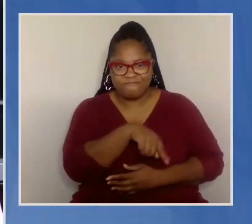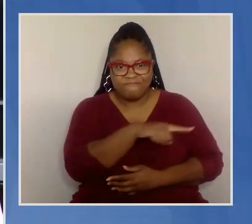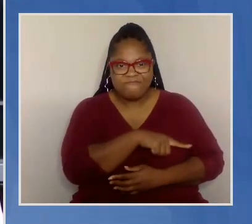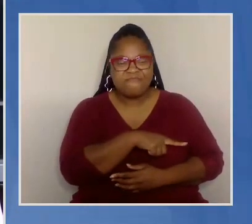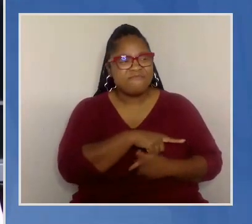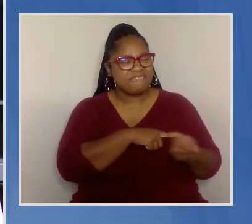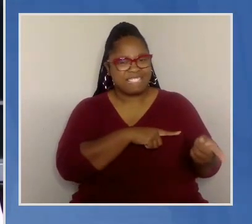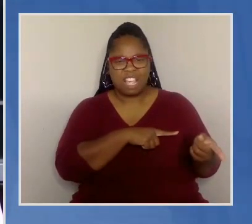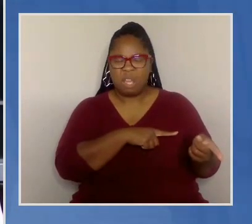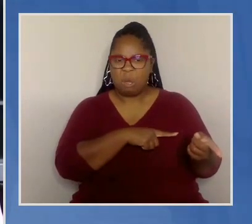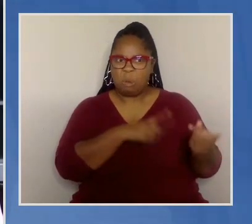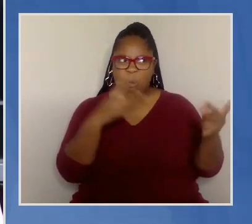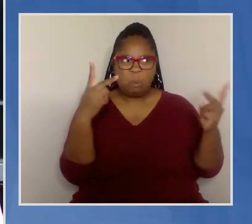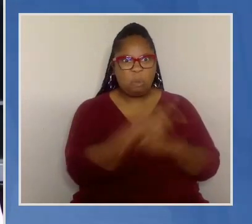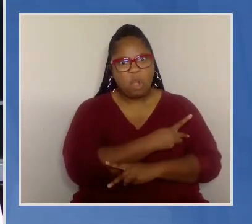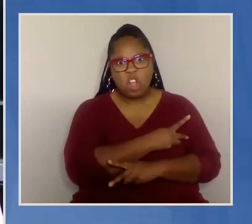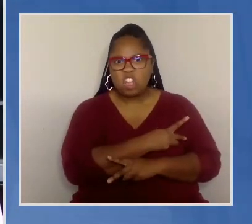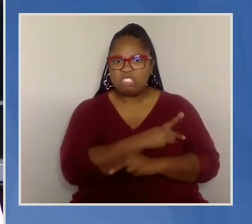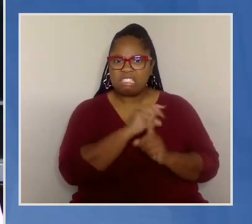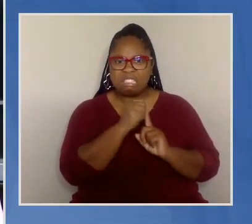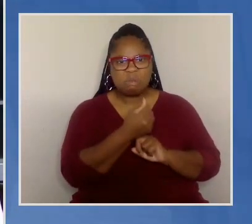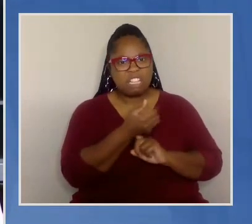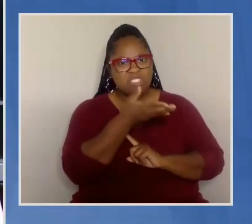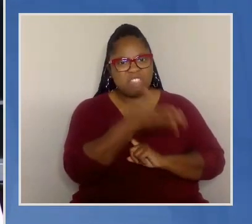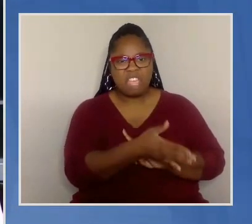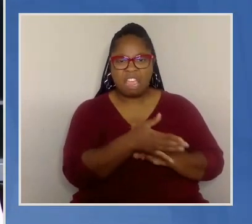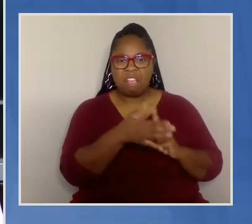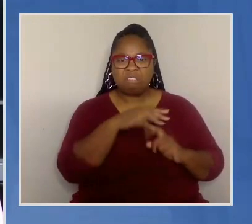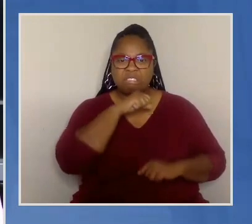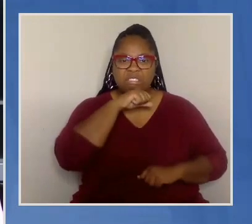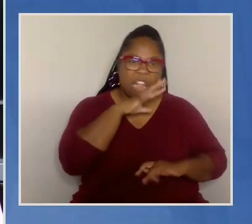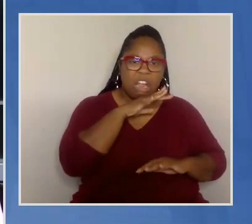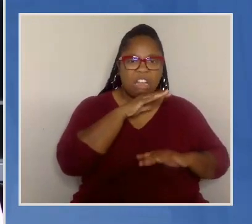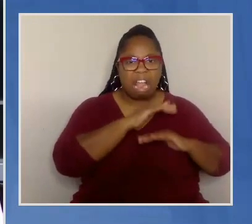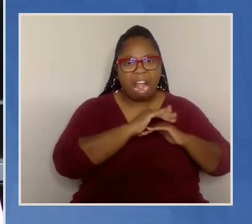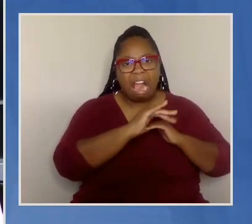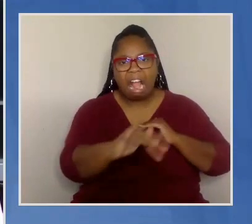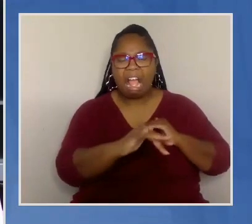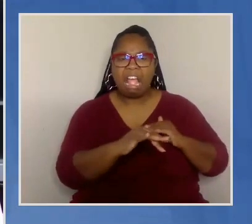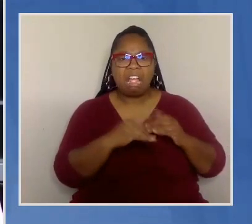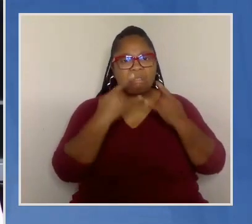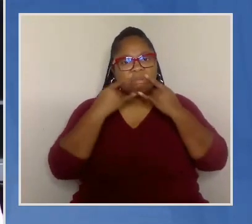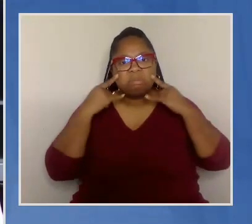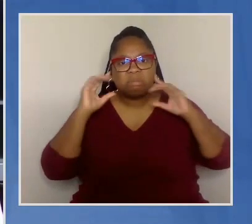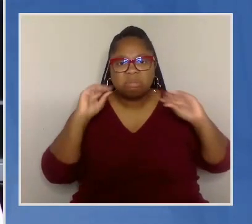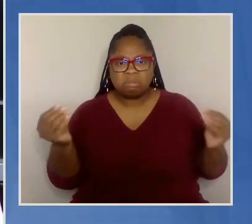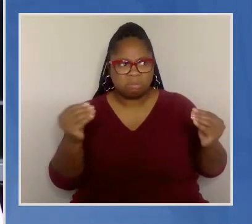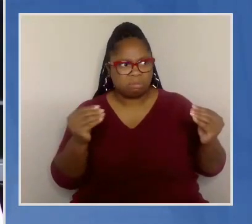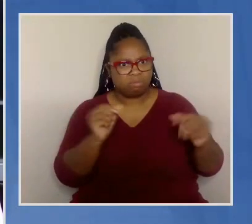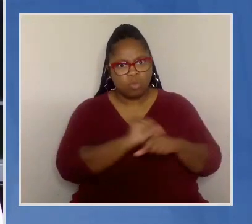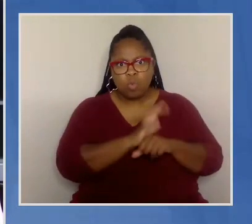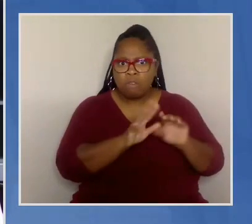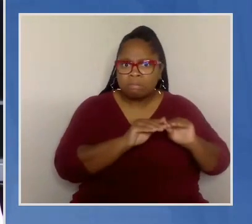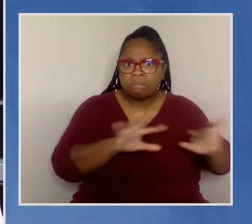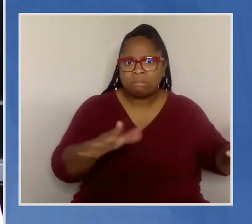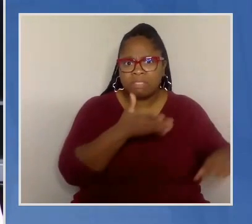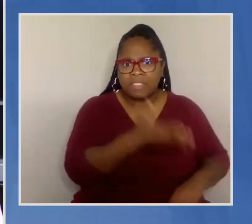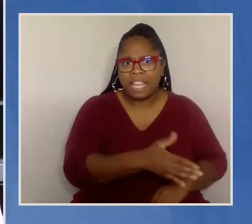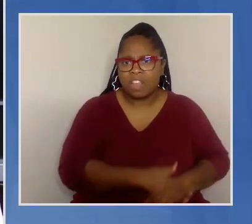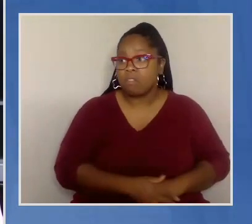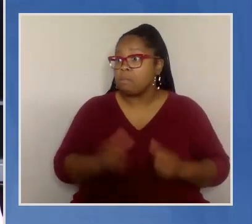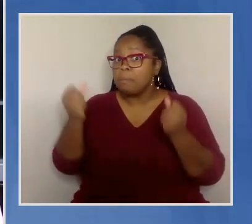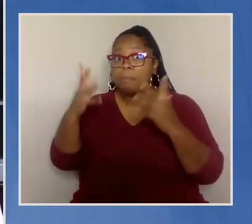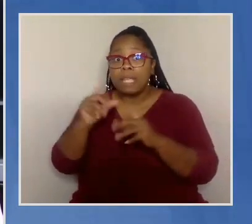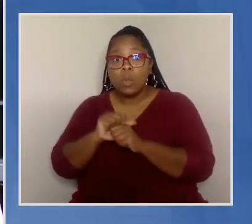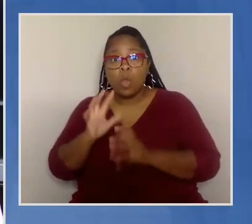that plant that are even worse in COVID. Met a retail worker, like so many others, who lost their job and won't be